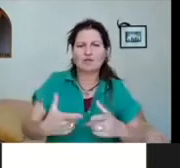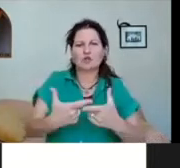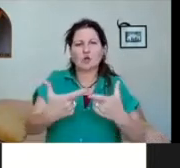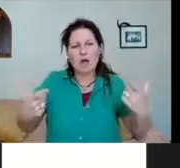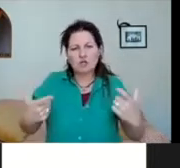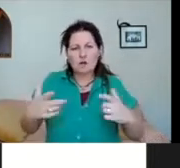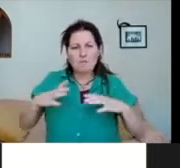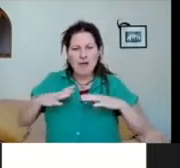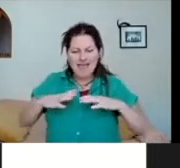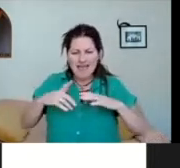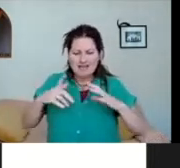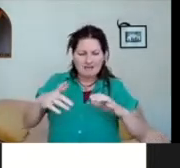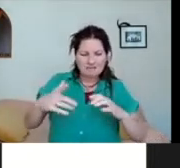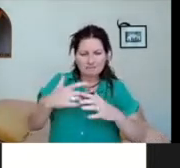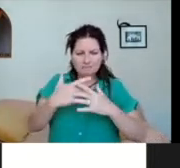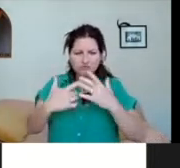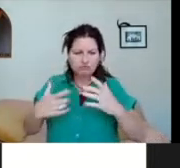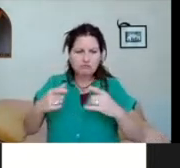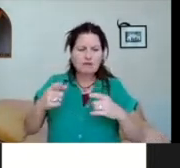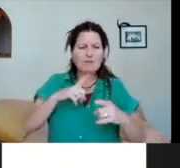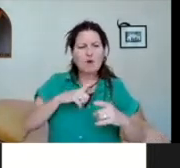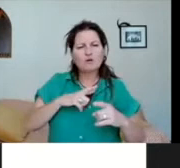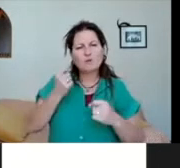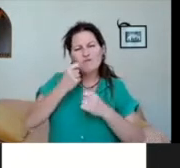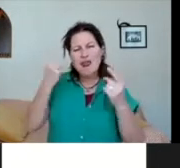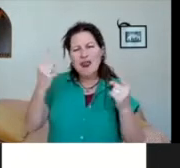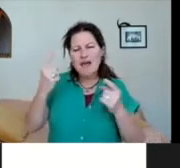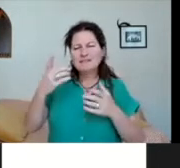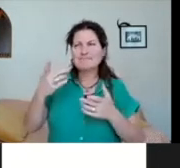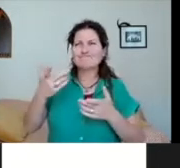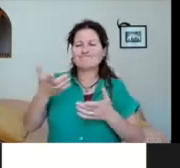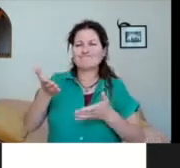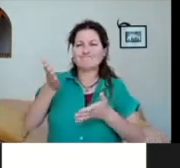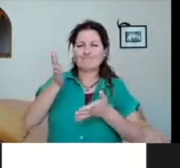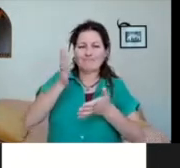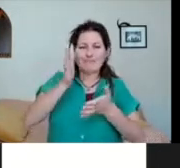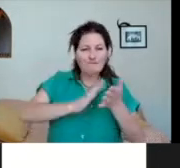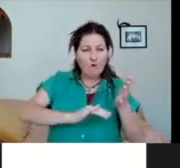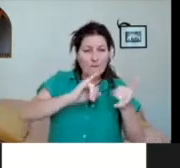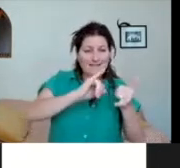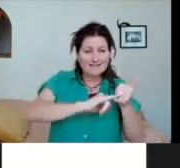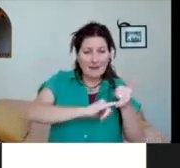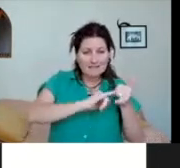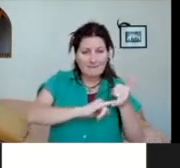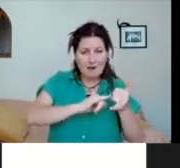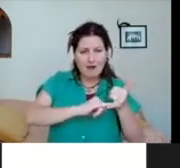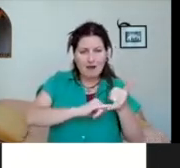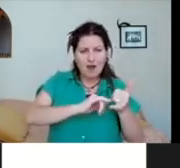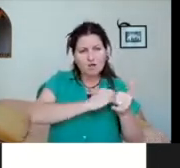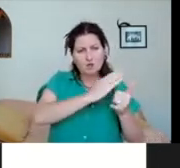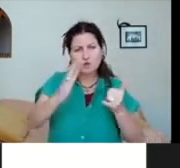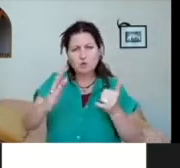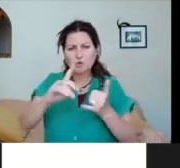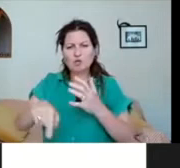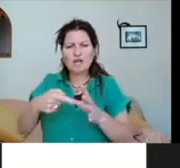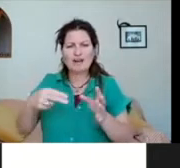we recognize that, you know, from more or less September till January, there's whole the process of the R&D, and January is mainly